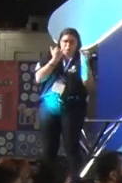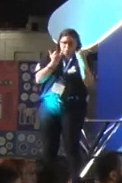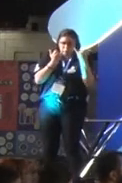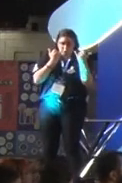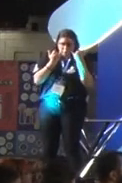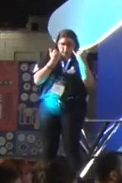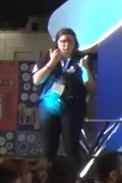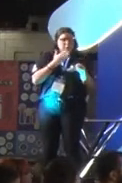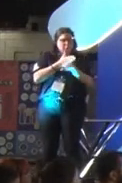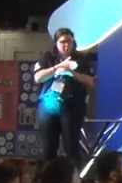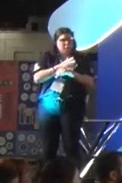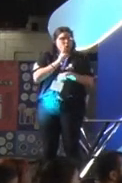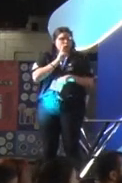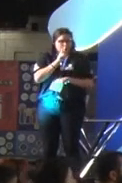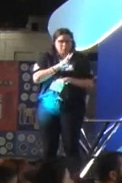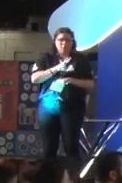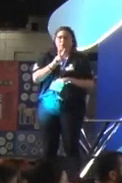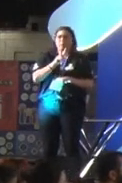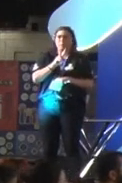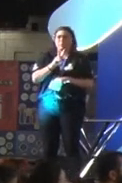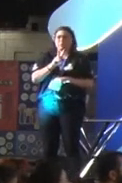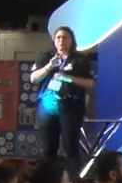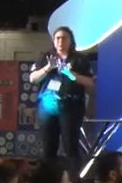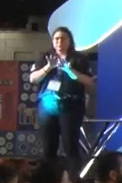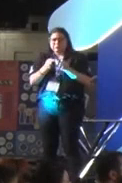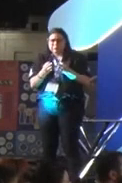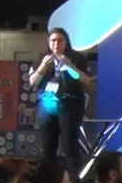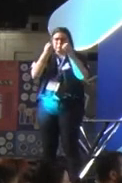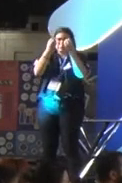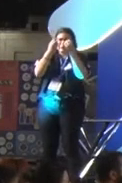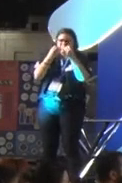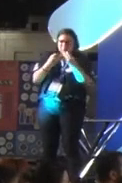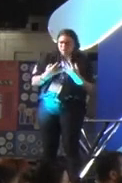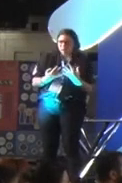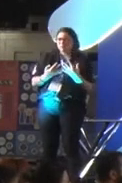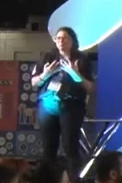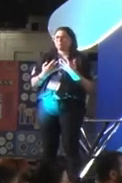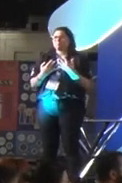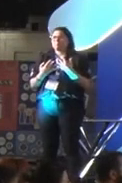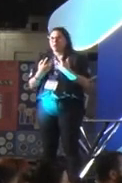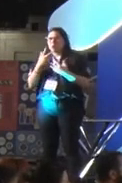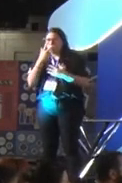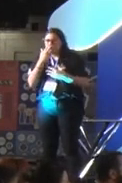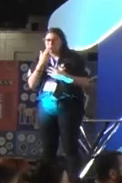Oversimplification, to me, means taking a very complicated concept,